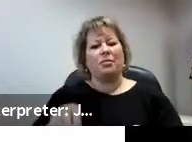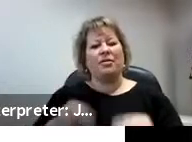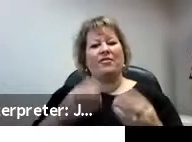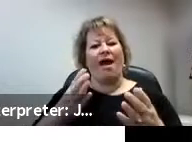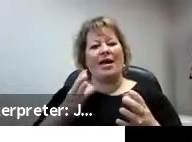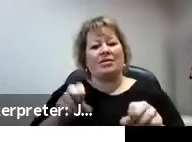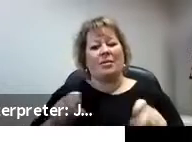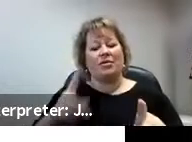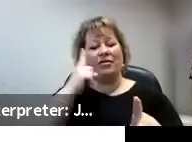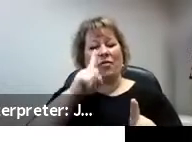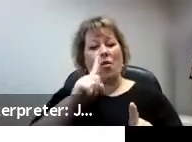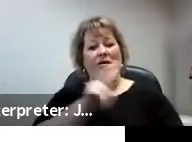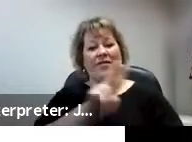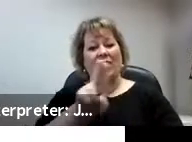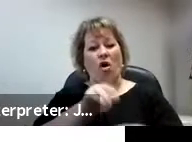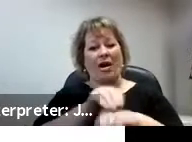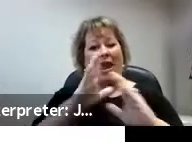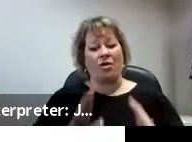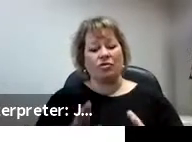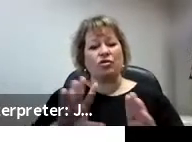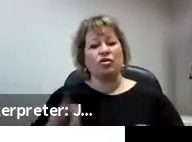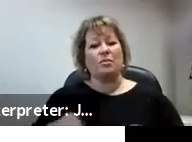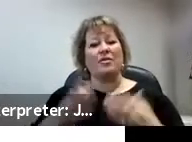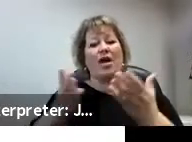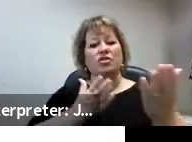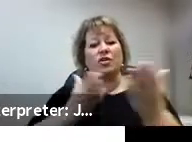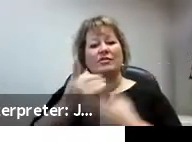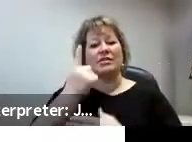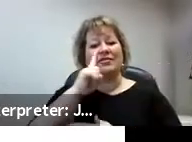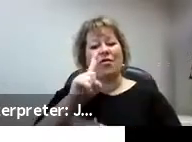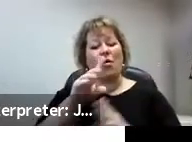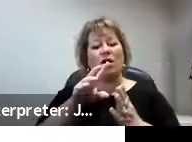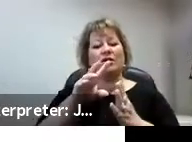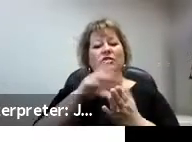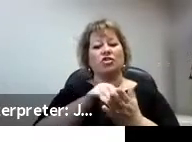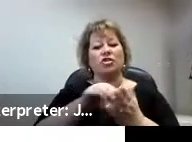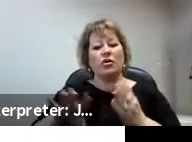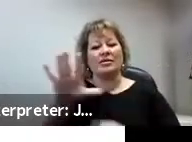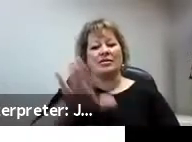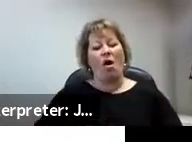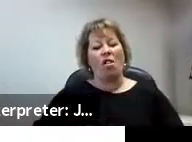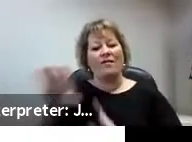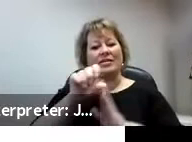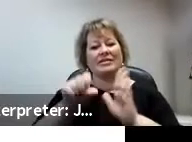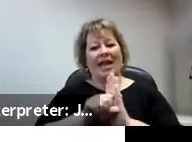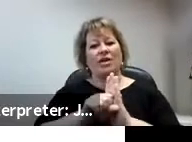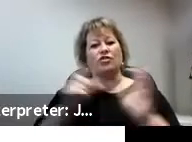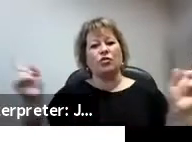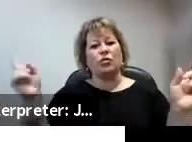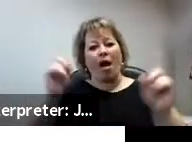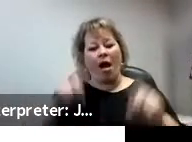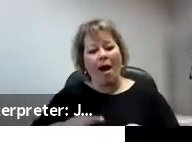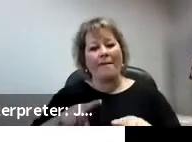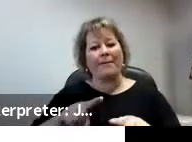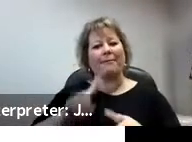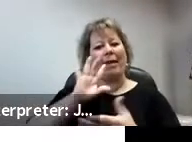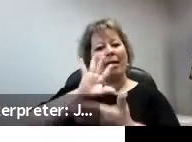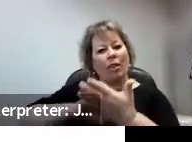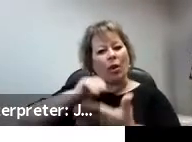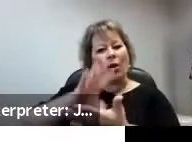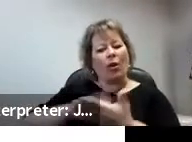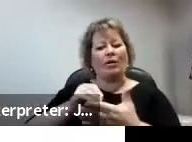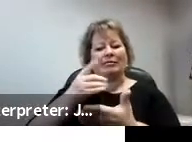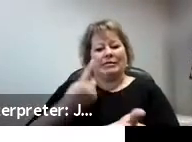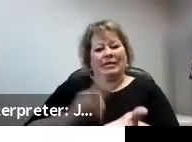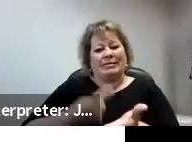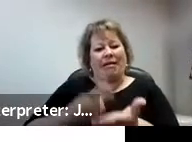and staff from high schools across the state to come together to receive guidance, spend time discussing pre-employment